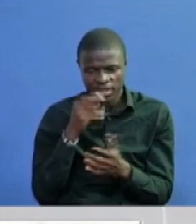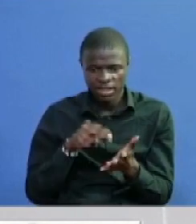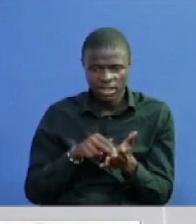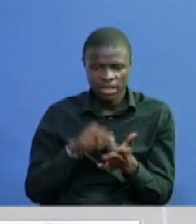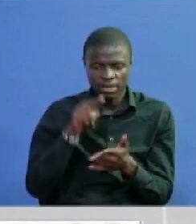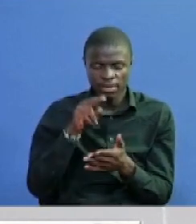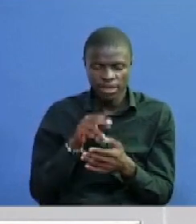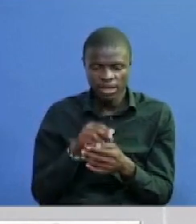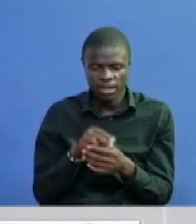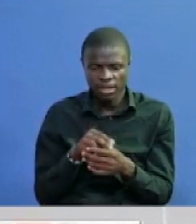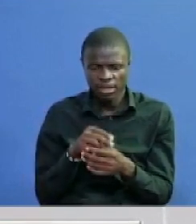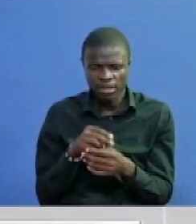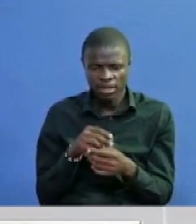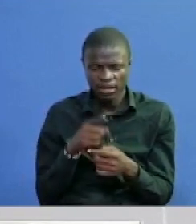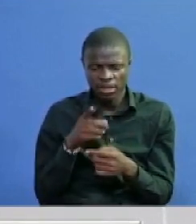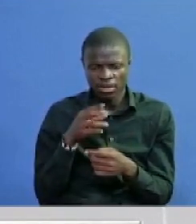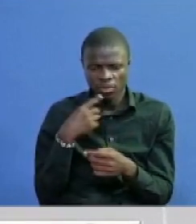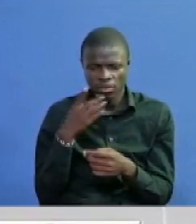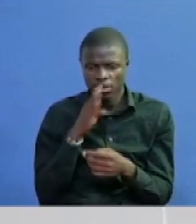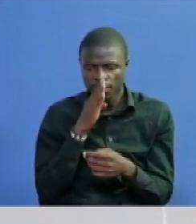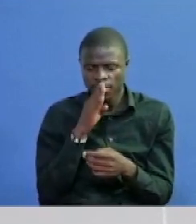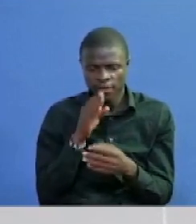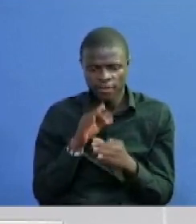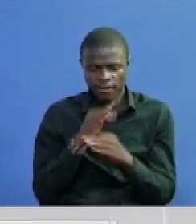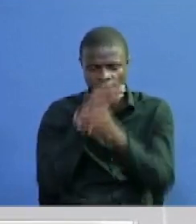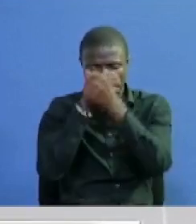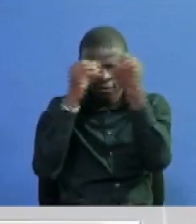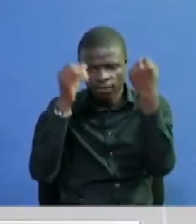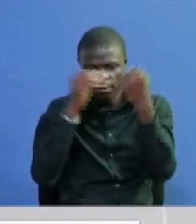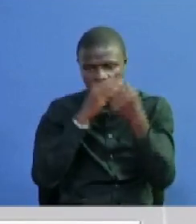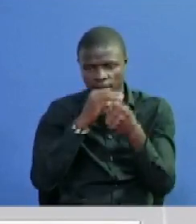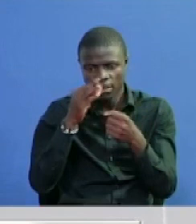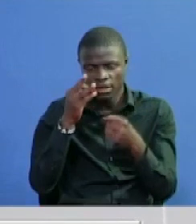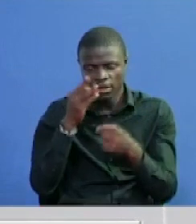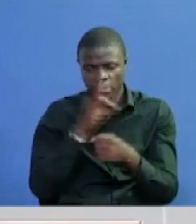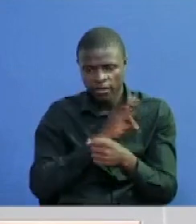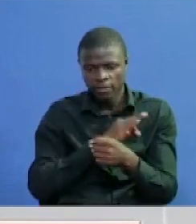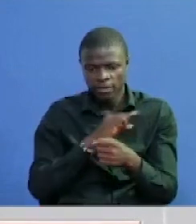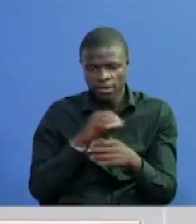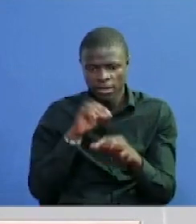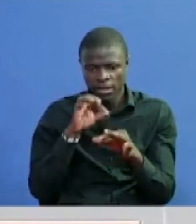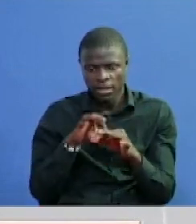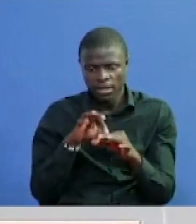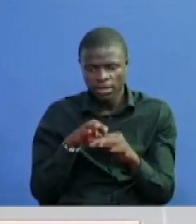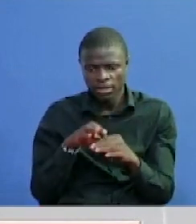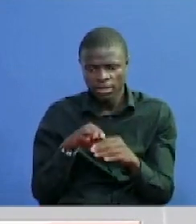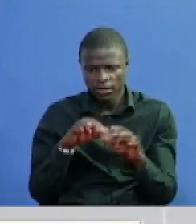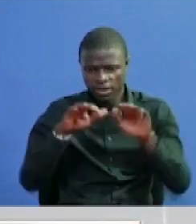to ensure that there would be free and fair election if opposition is indeed given a chance to take part in